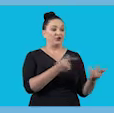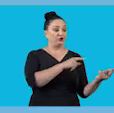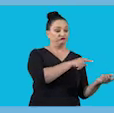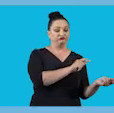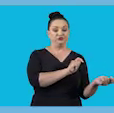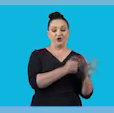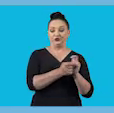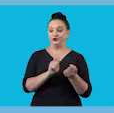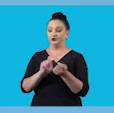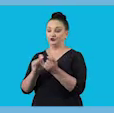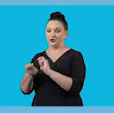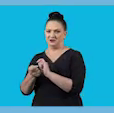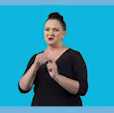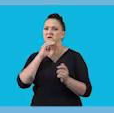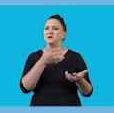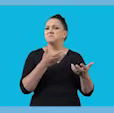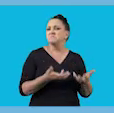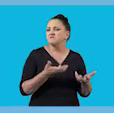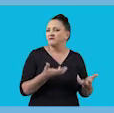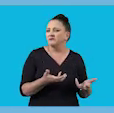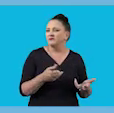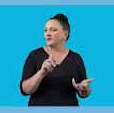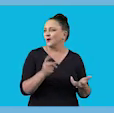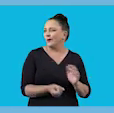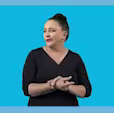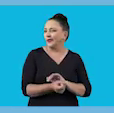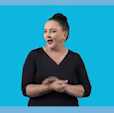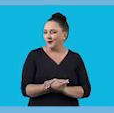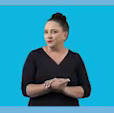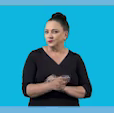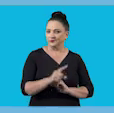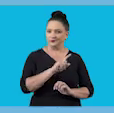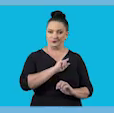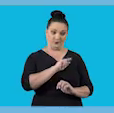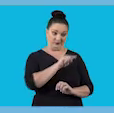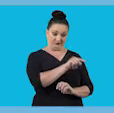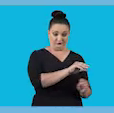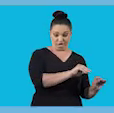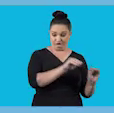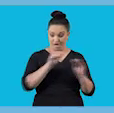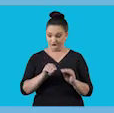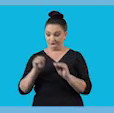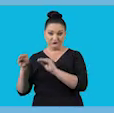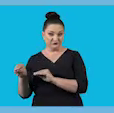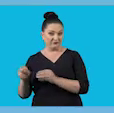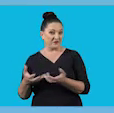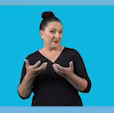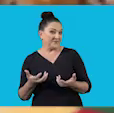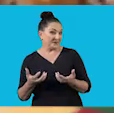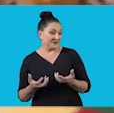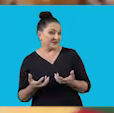state occurs? So what happens to the mass of the substance when there's a phase change of a particular